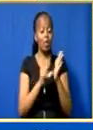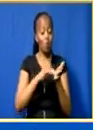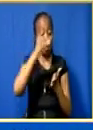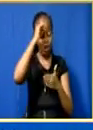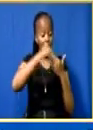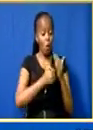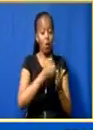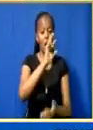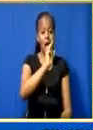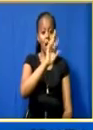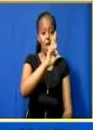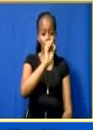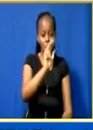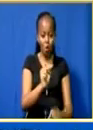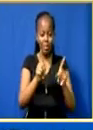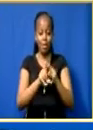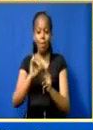the minerals that we need.